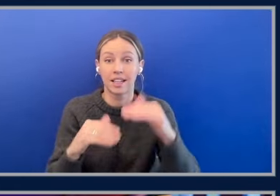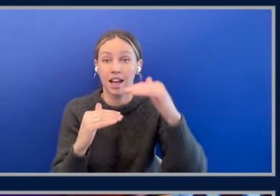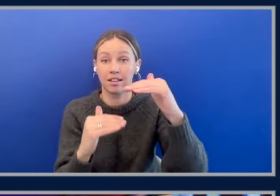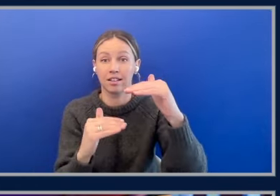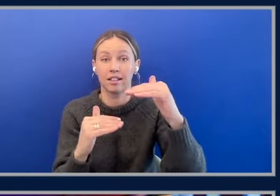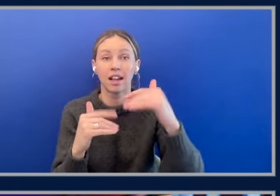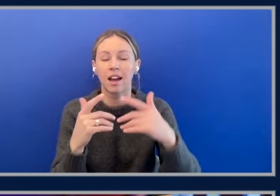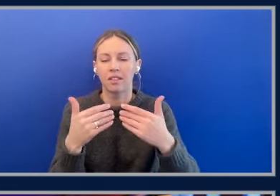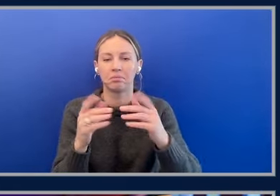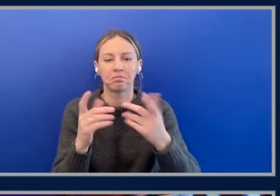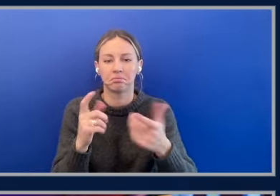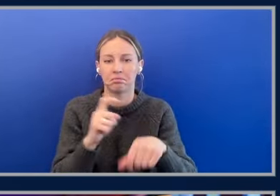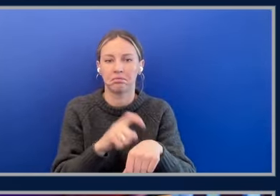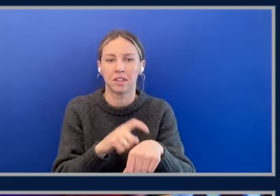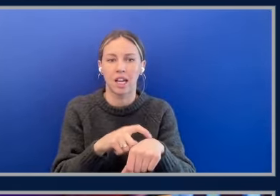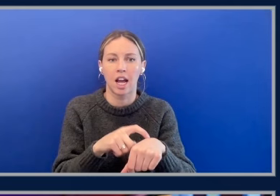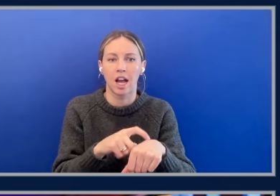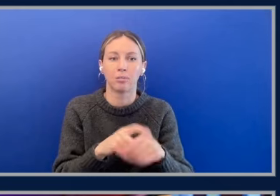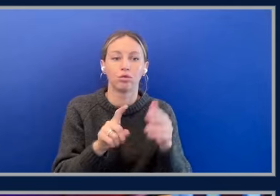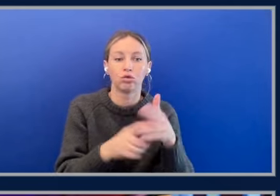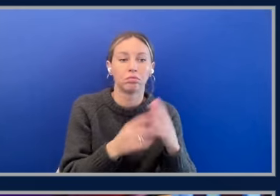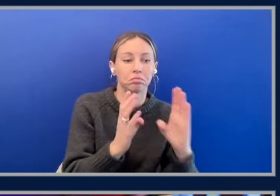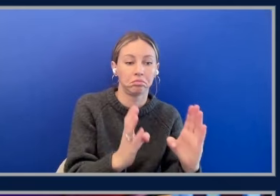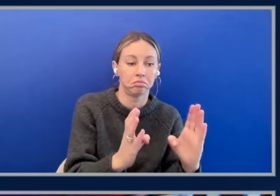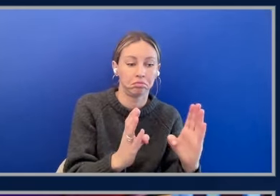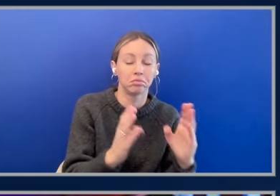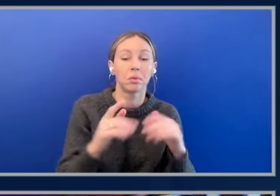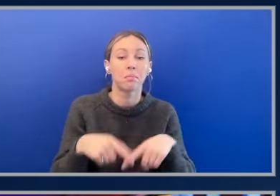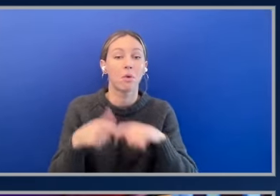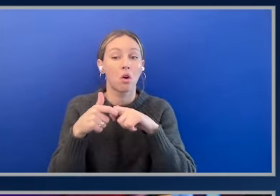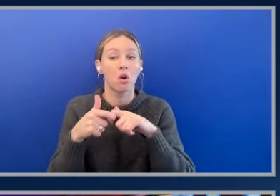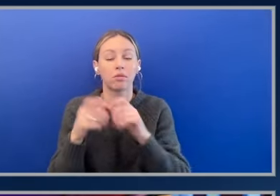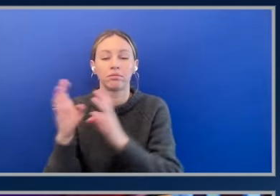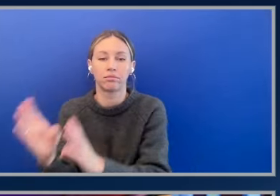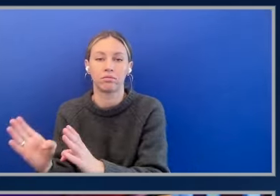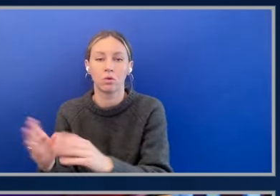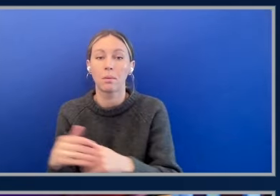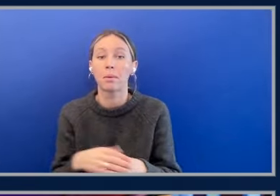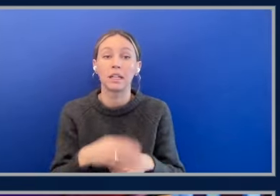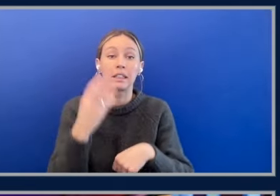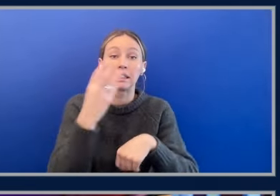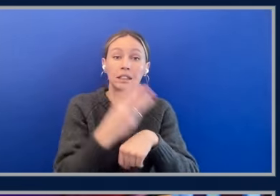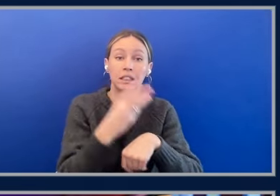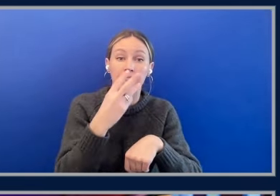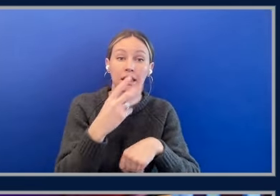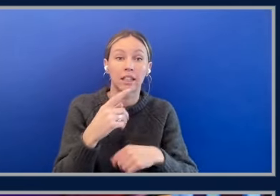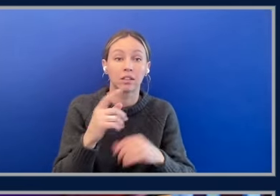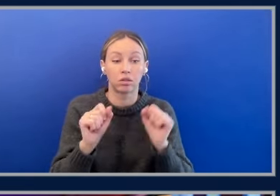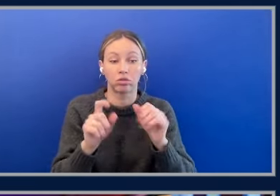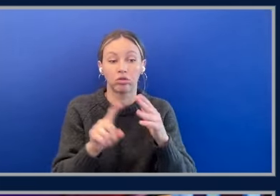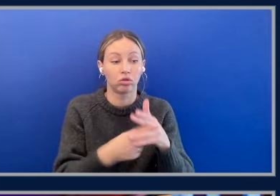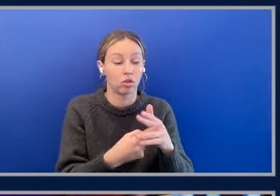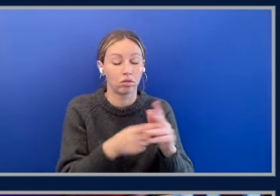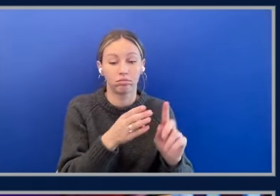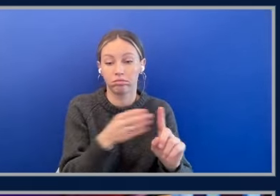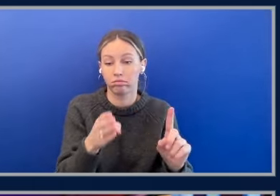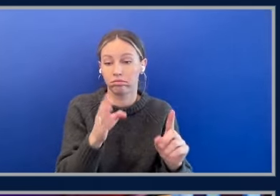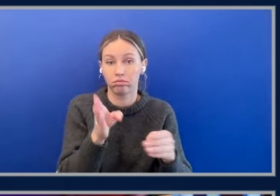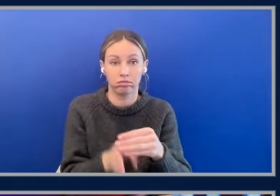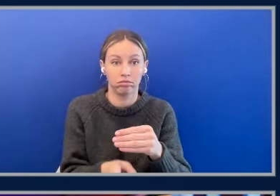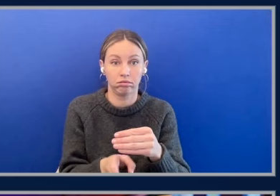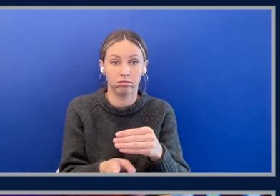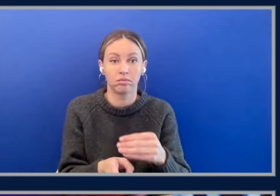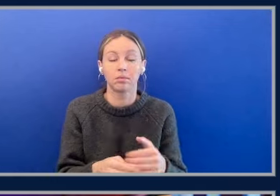it's you get the 6 days. For 6 days you get the instances from a certain start date to a certain end date, and then